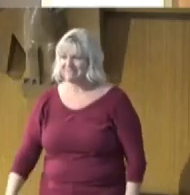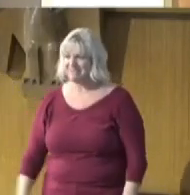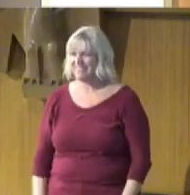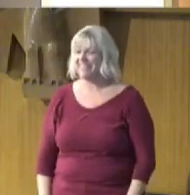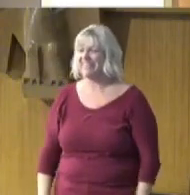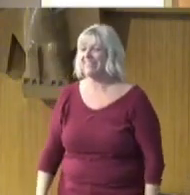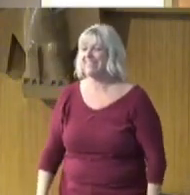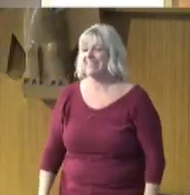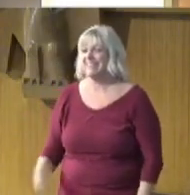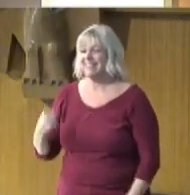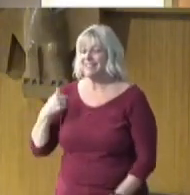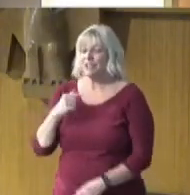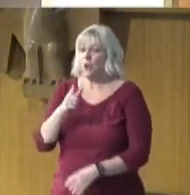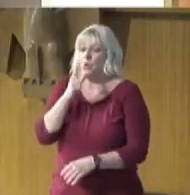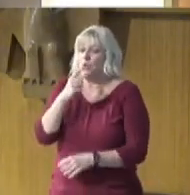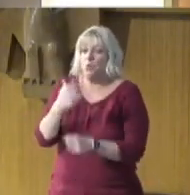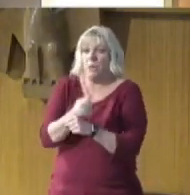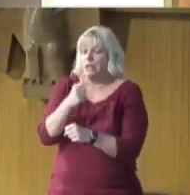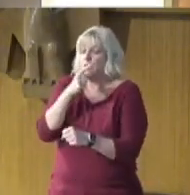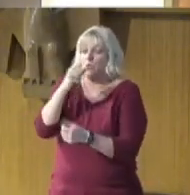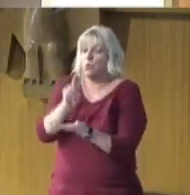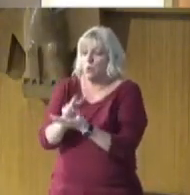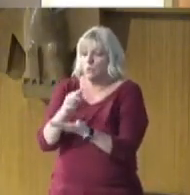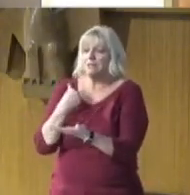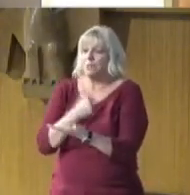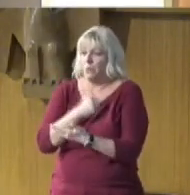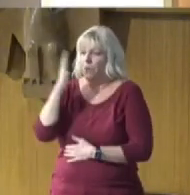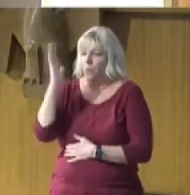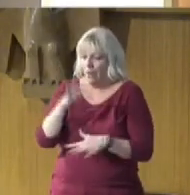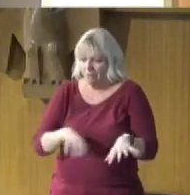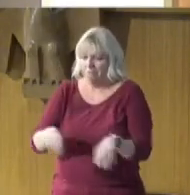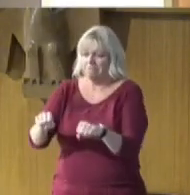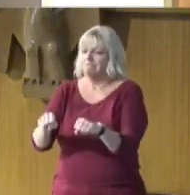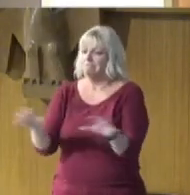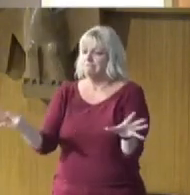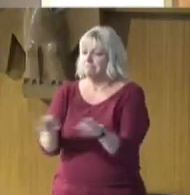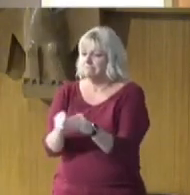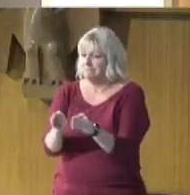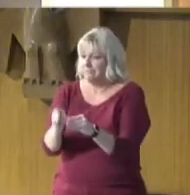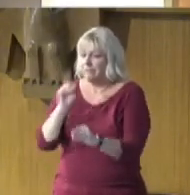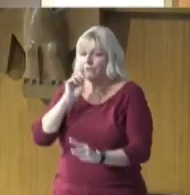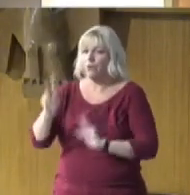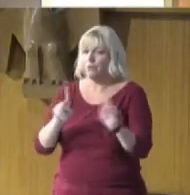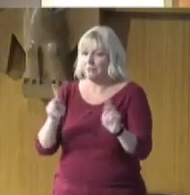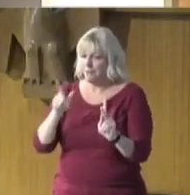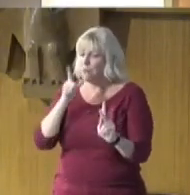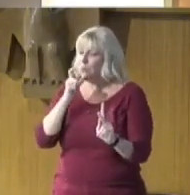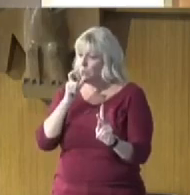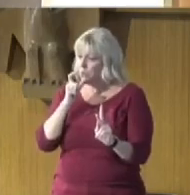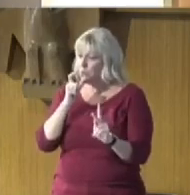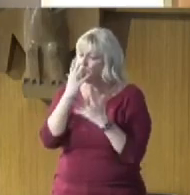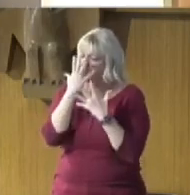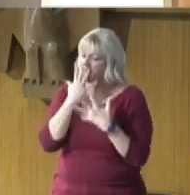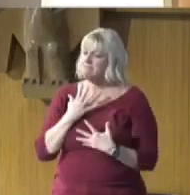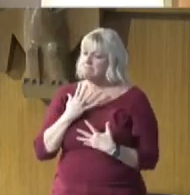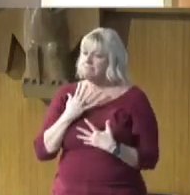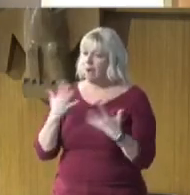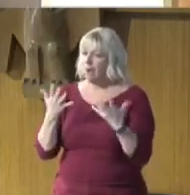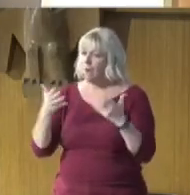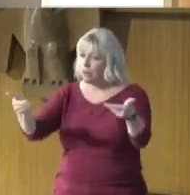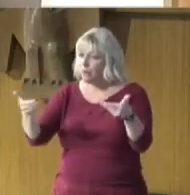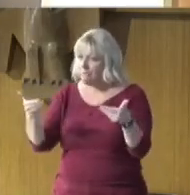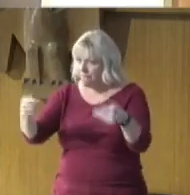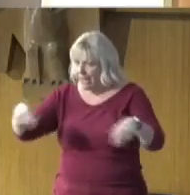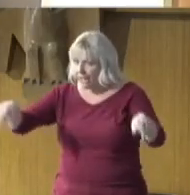a gathering for those experiencing heartache from this election. And I want to invite Claremont UCC to do the same here by